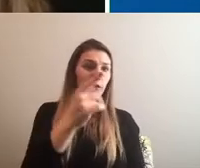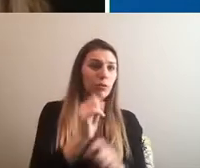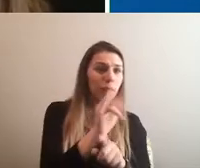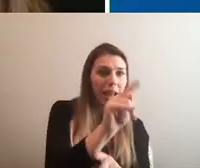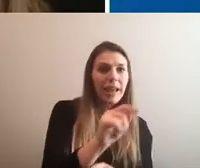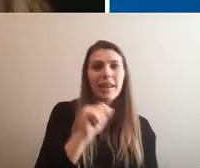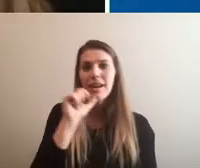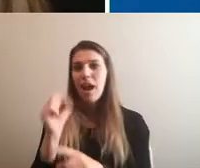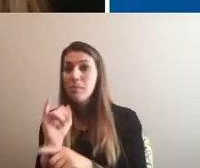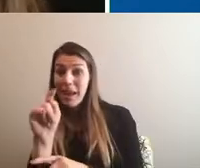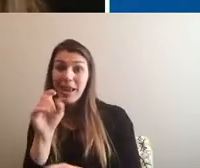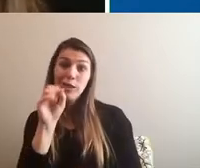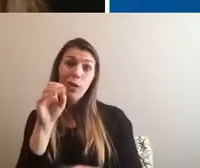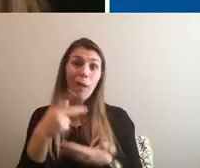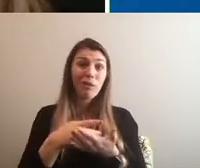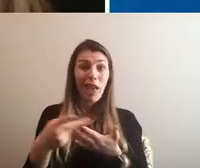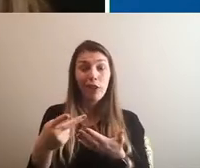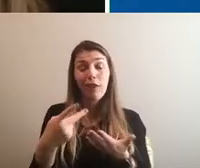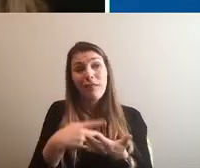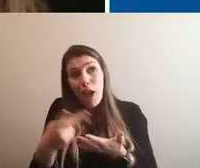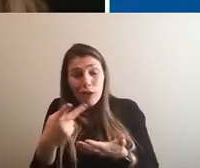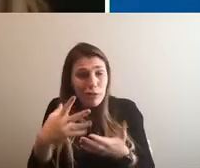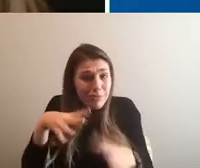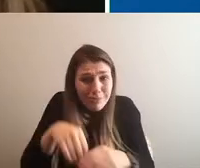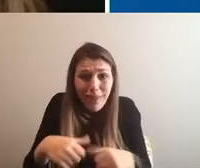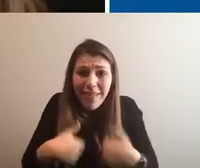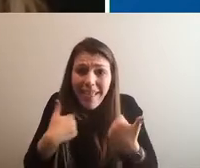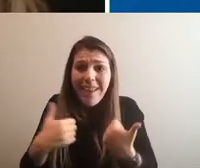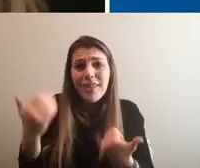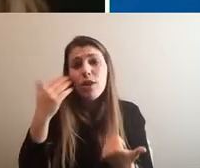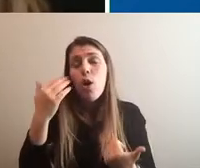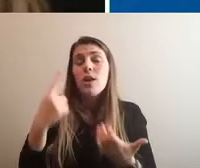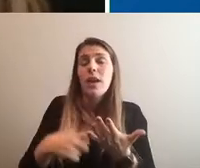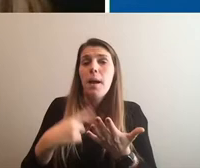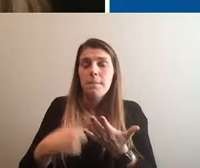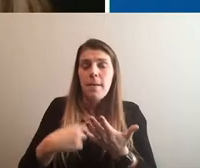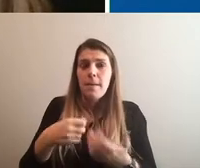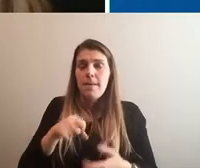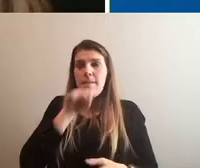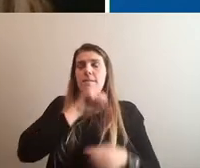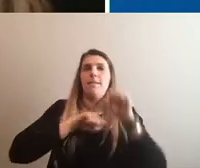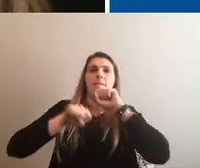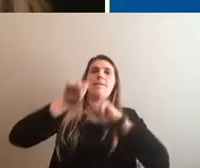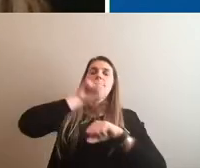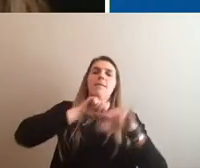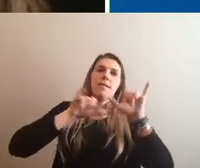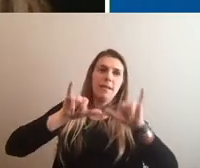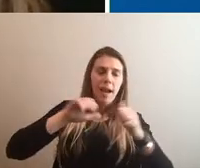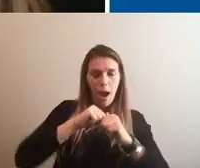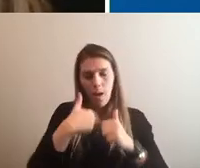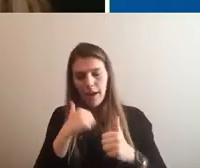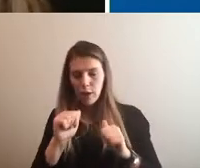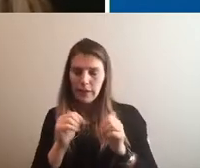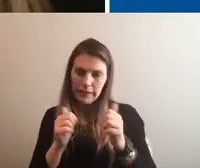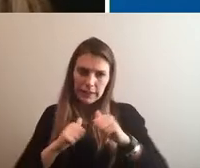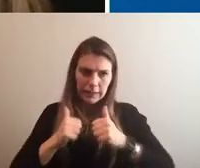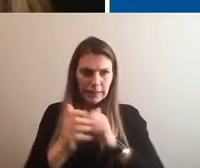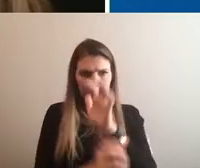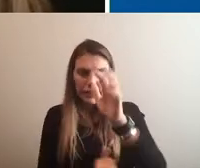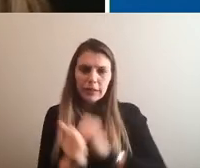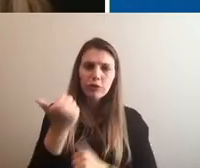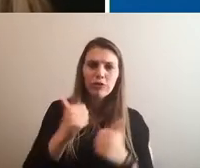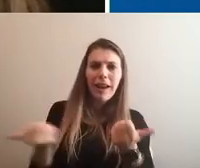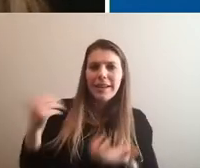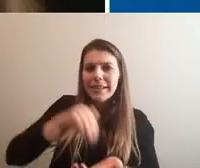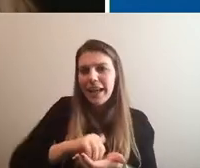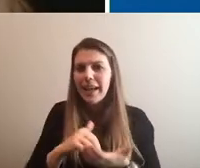deal with failure, and failure is part of life. So, you know, getting knocked down and figuring out how to get up and seeing your parents help you and passing along their skill sets makes a